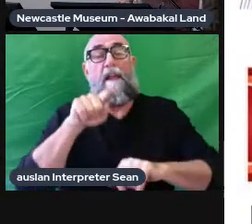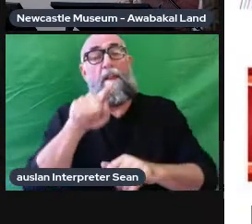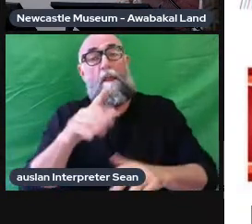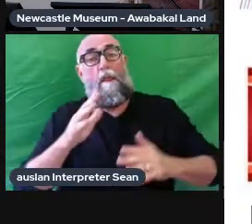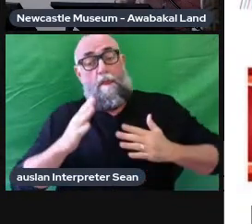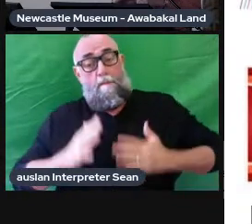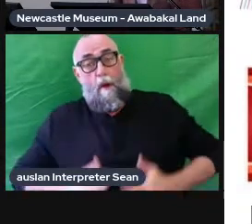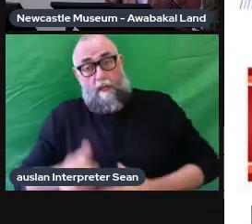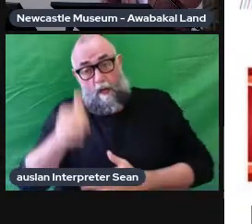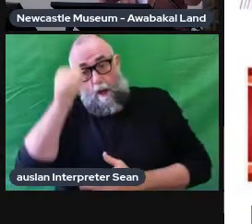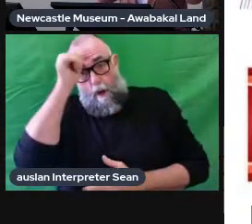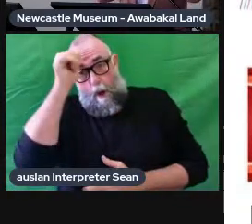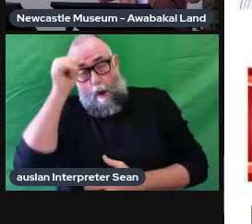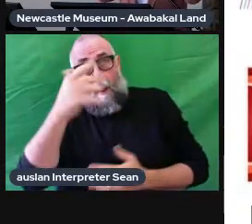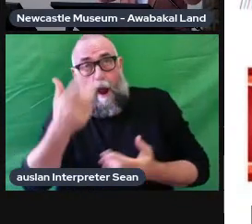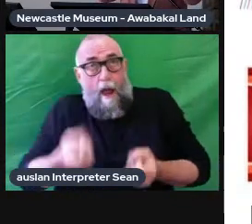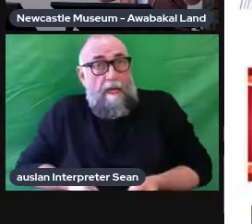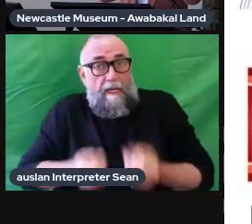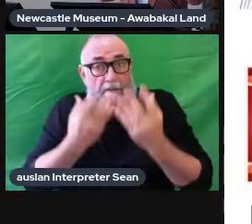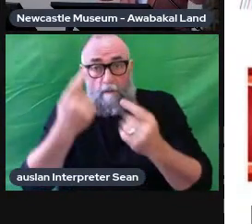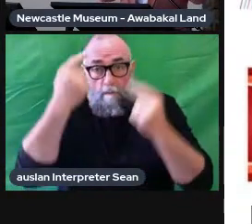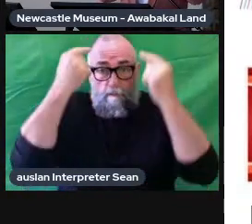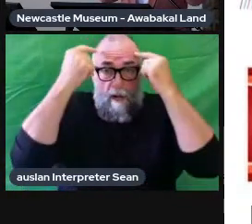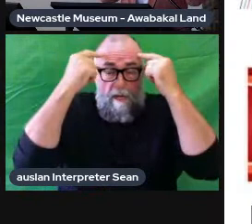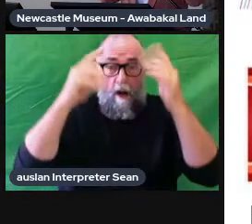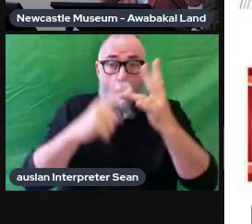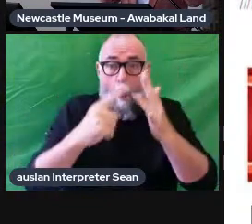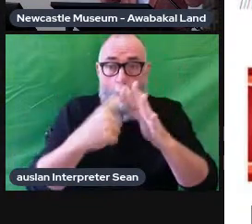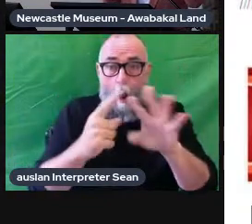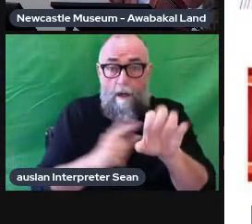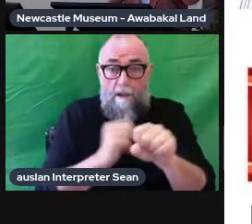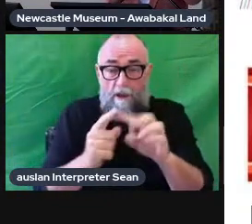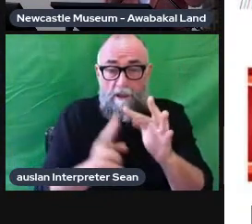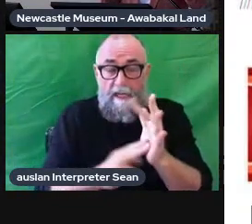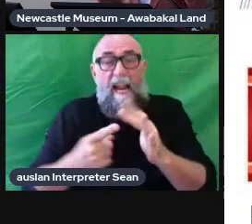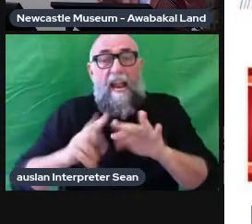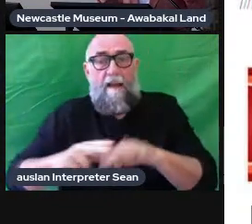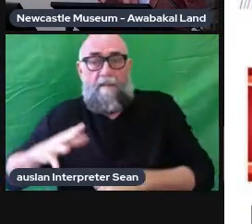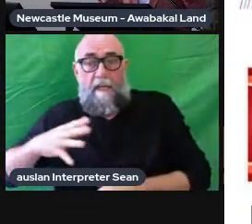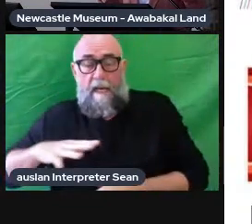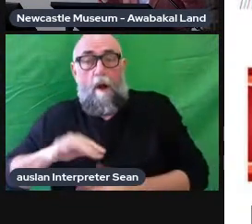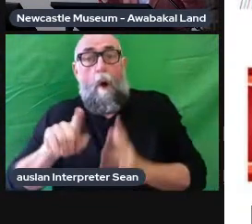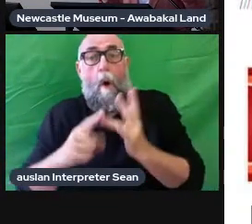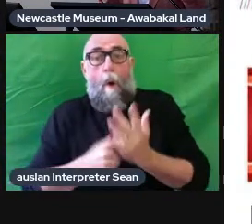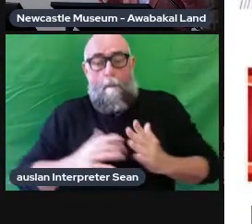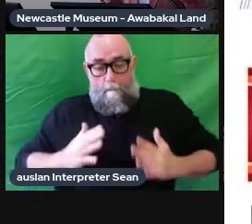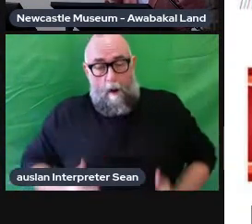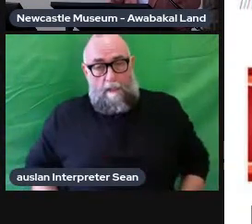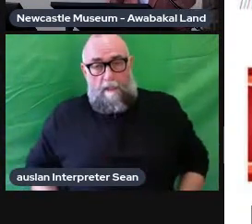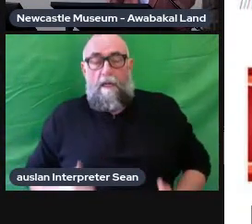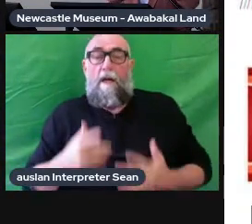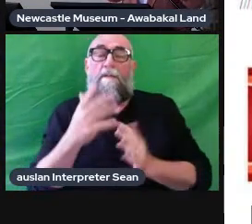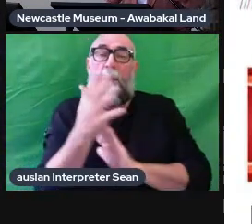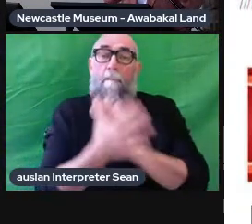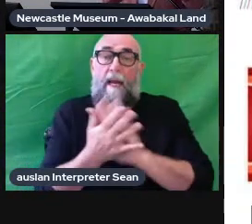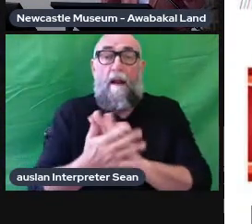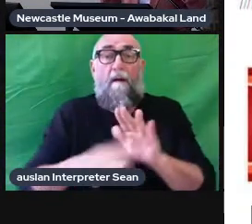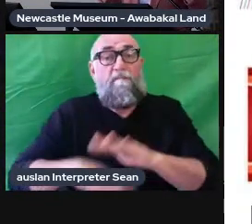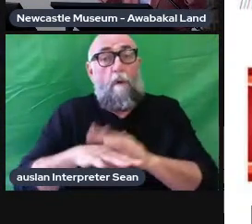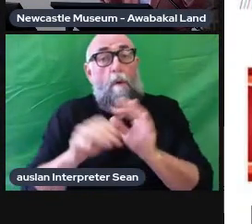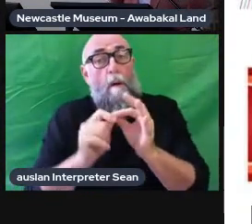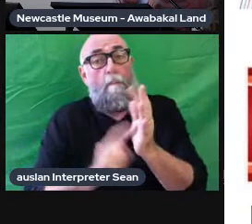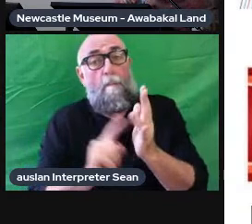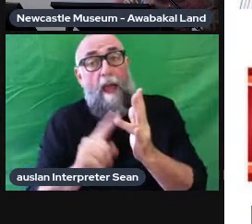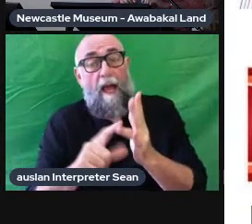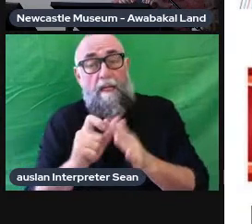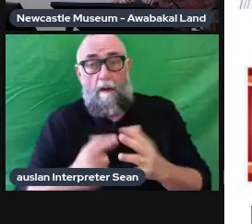to the body. Within those pipes, within those vessels, we have our fluid blood circulating through. Within that, we